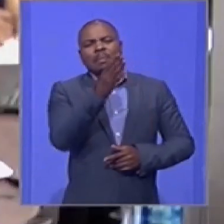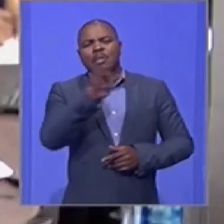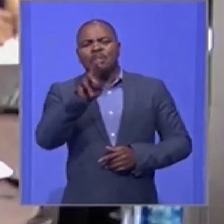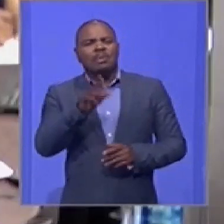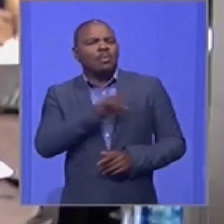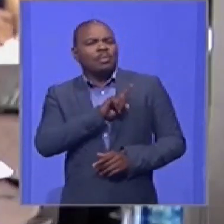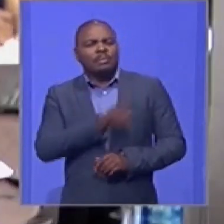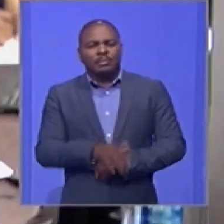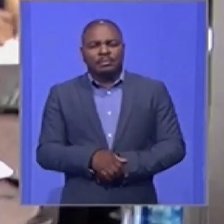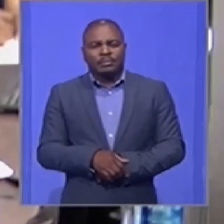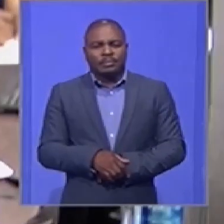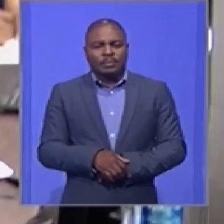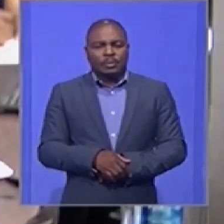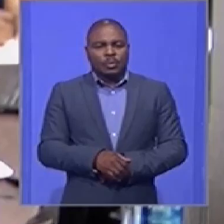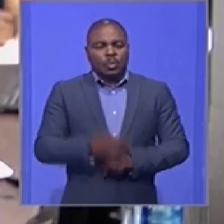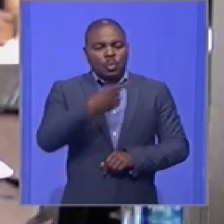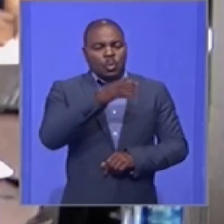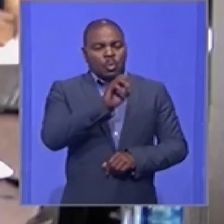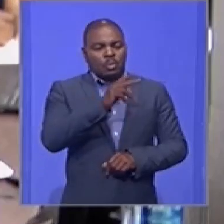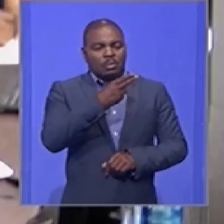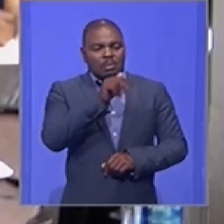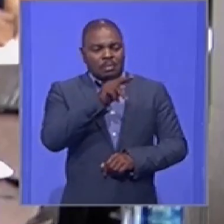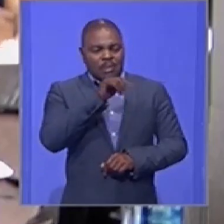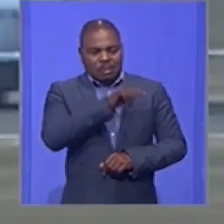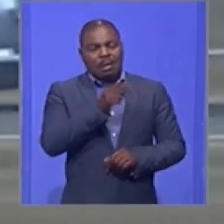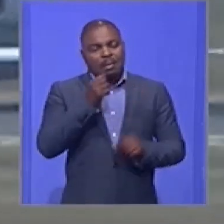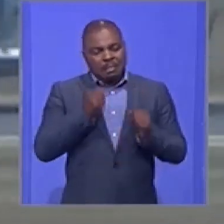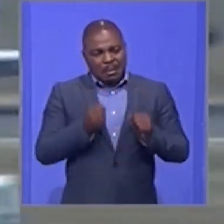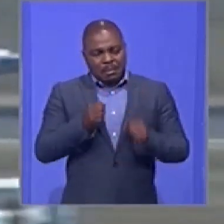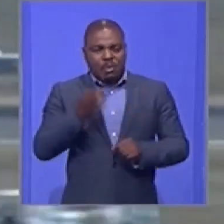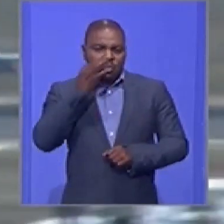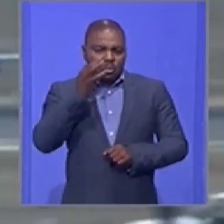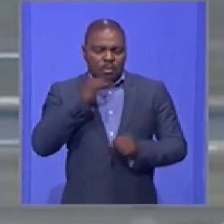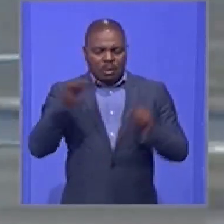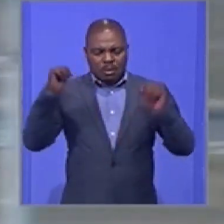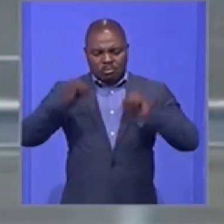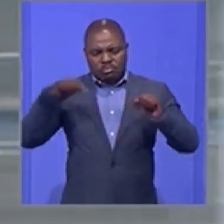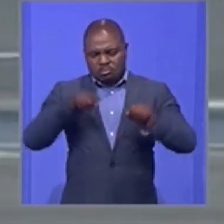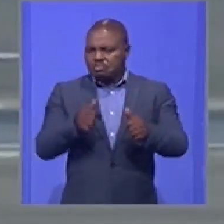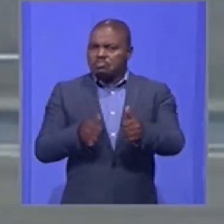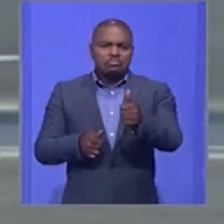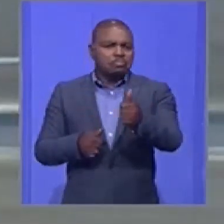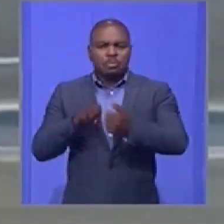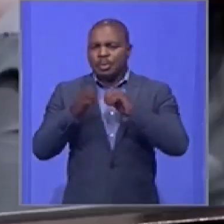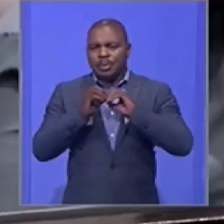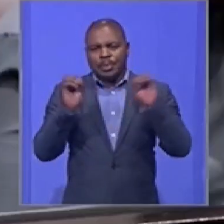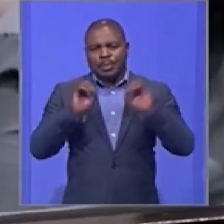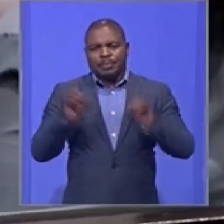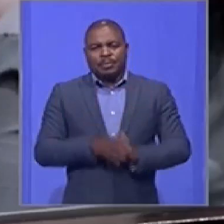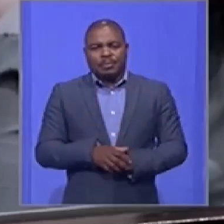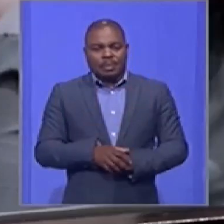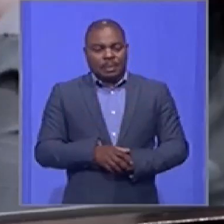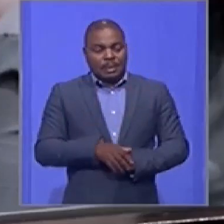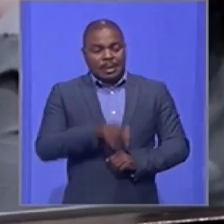fo letlhakoreng le lengwe Gordhan o santse a gatelela gore tumalano eno ke e tswileng diatla. Is this the best